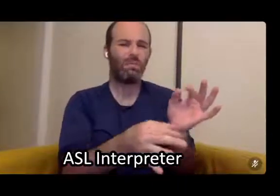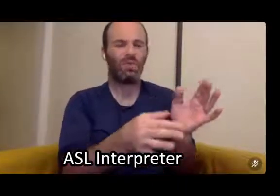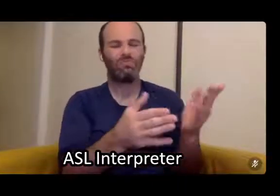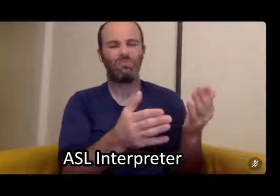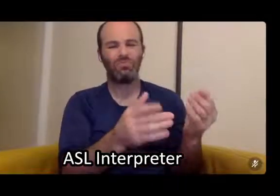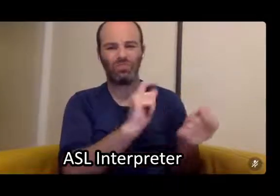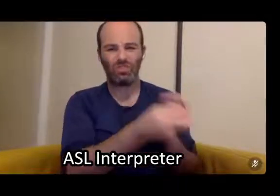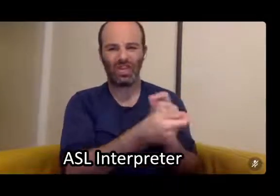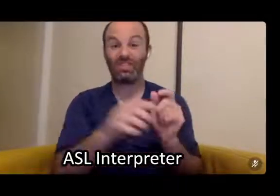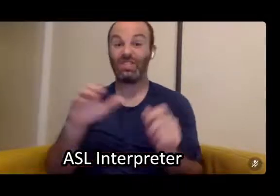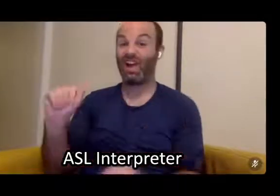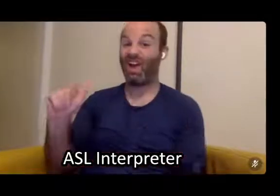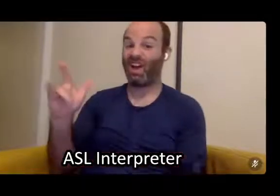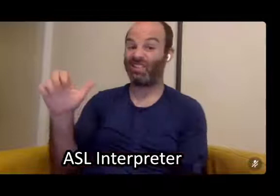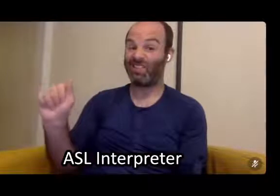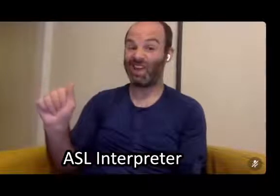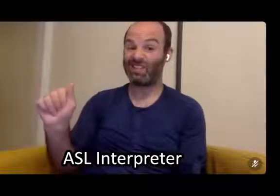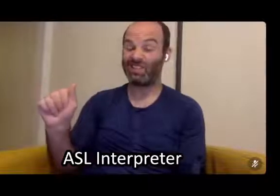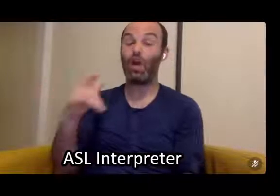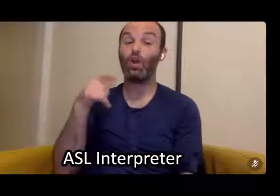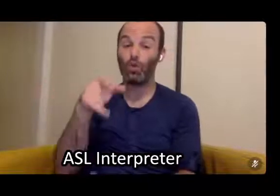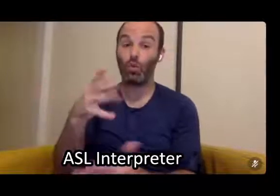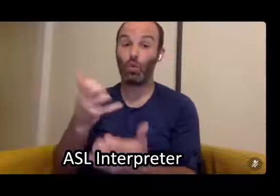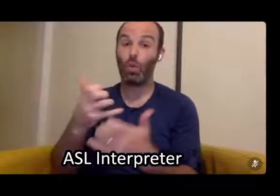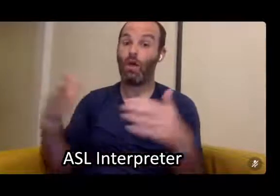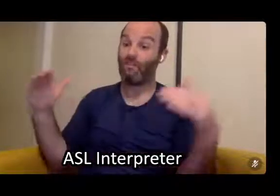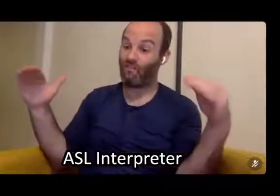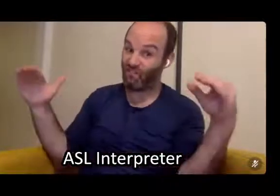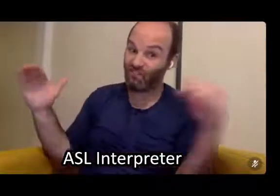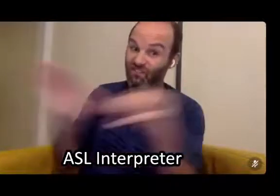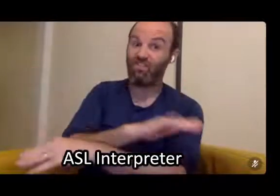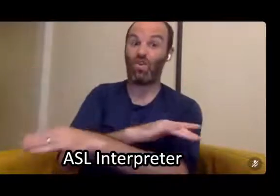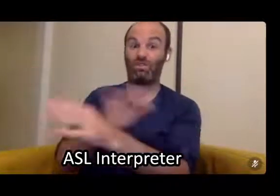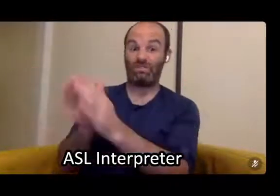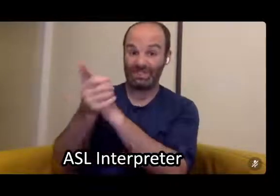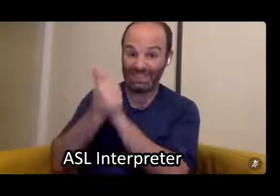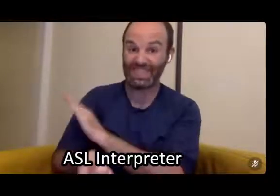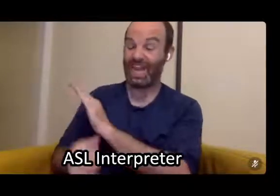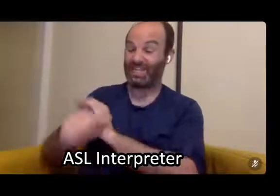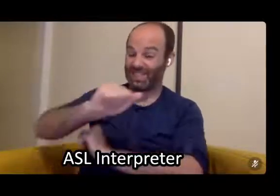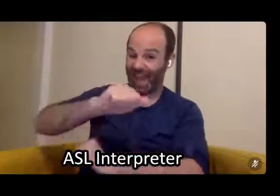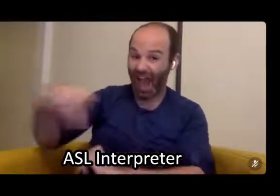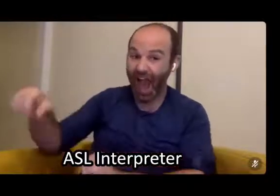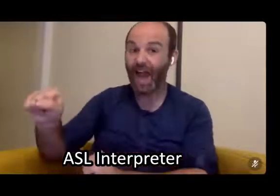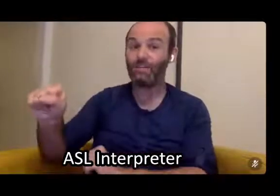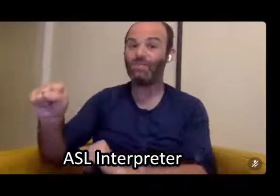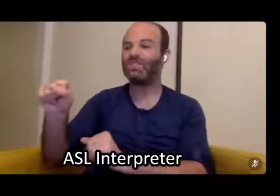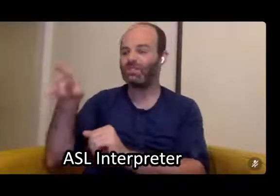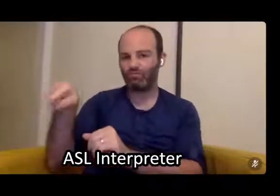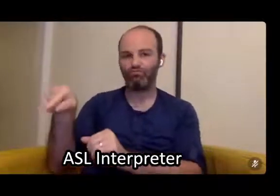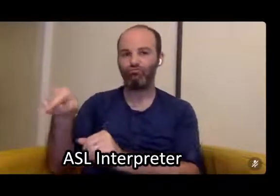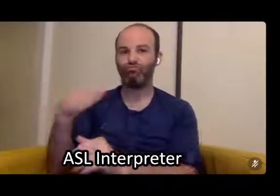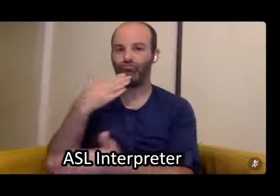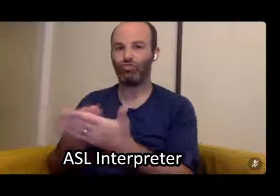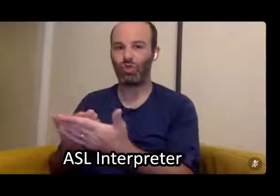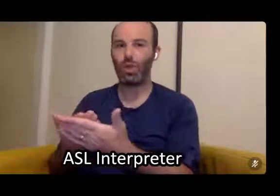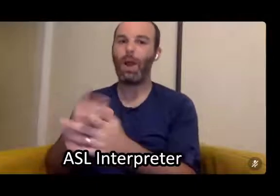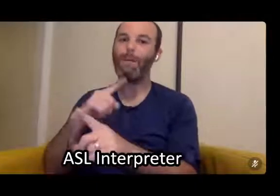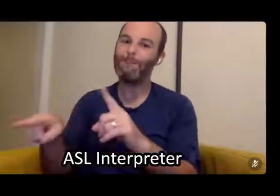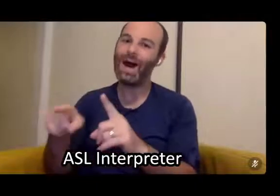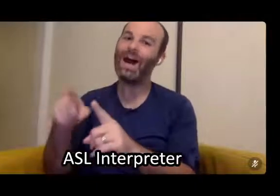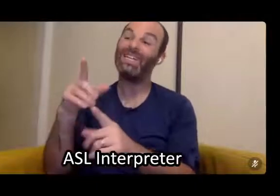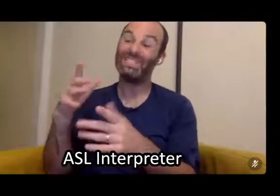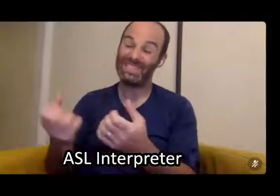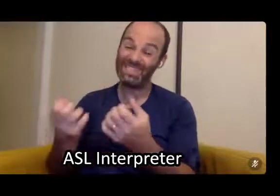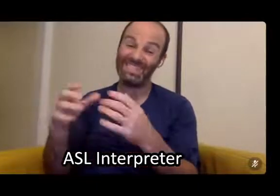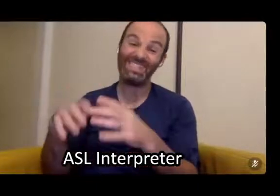great if you want full, fleshed out skills or applications, but comes at a higher learning curve if you want to do it